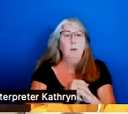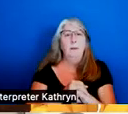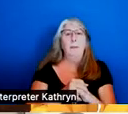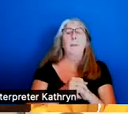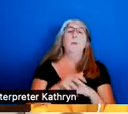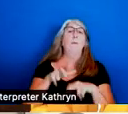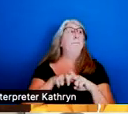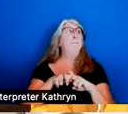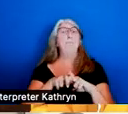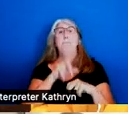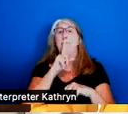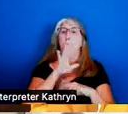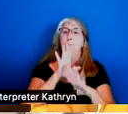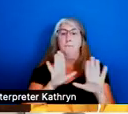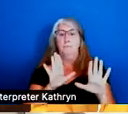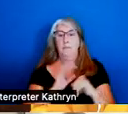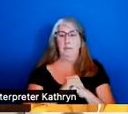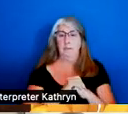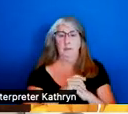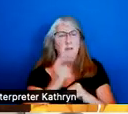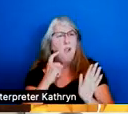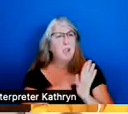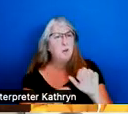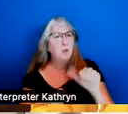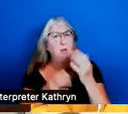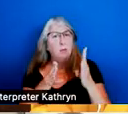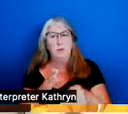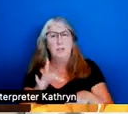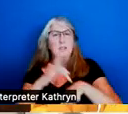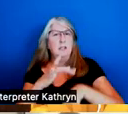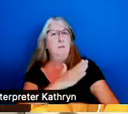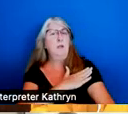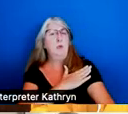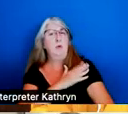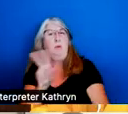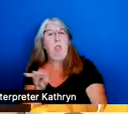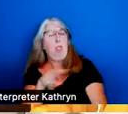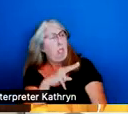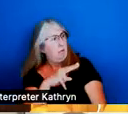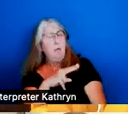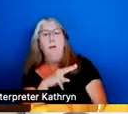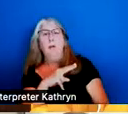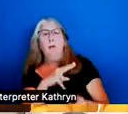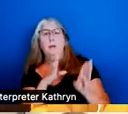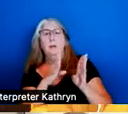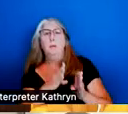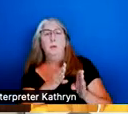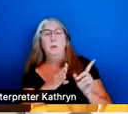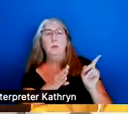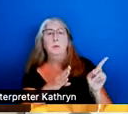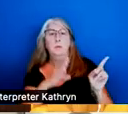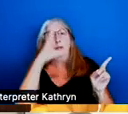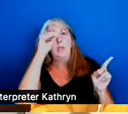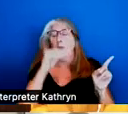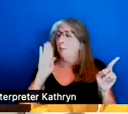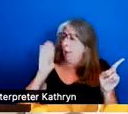in there, I noticed that somebody touched my shoulder, and I look and the person was on the other side. And he said, hi. I'm